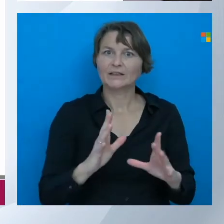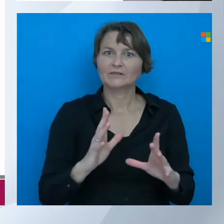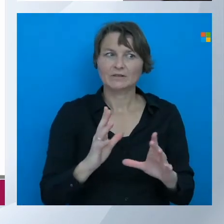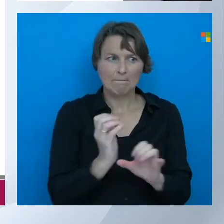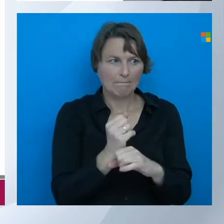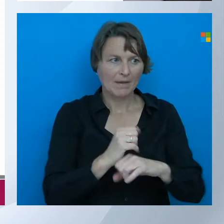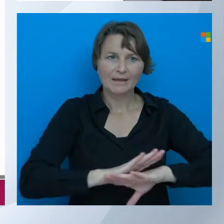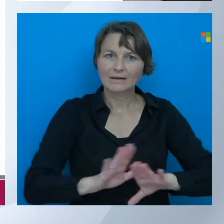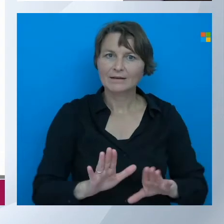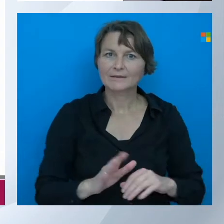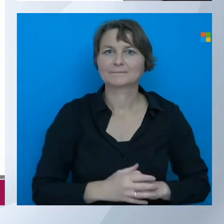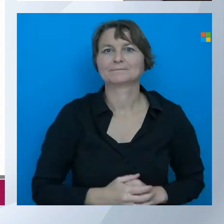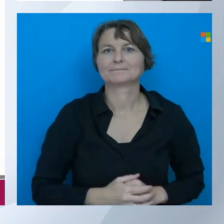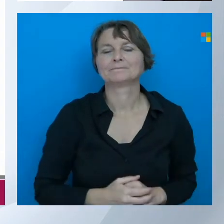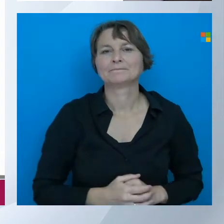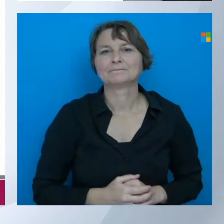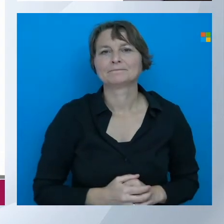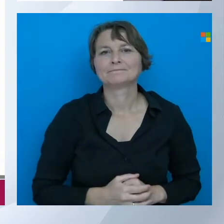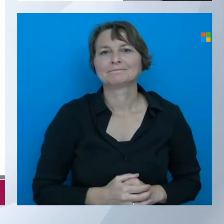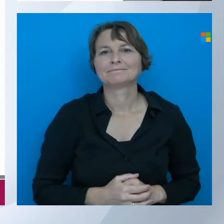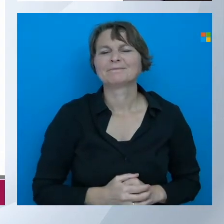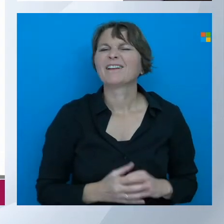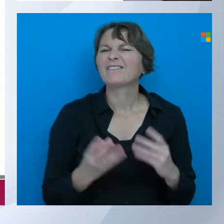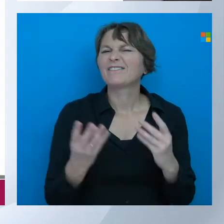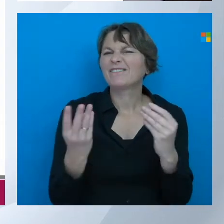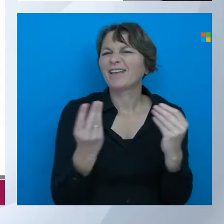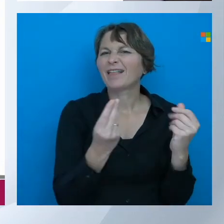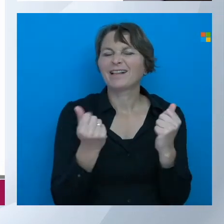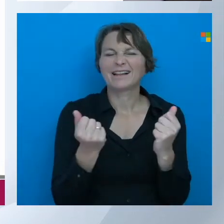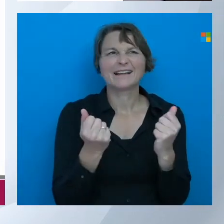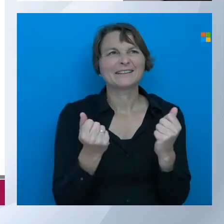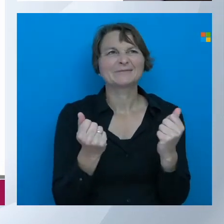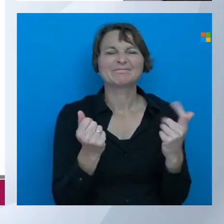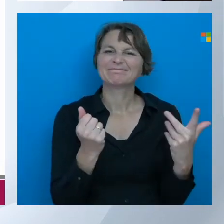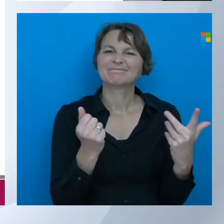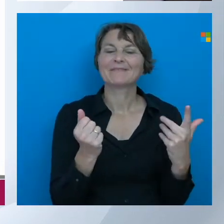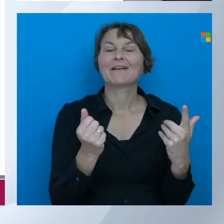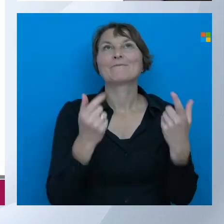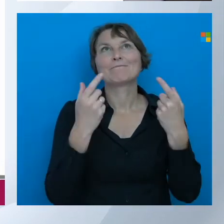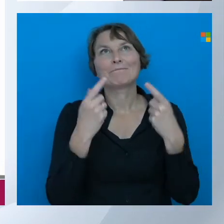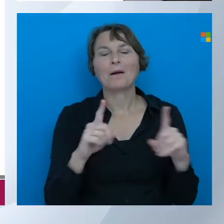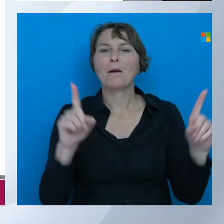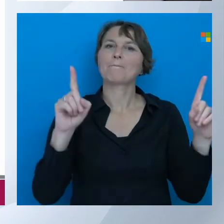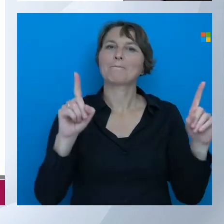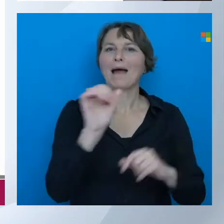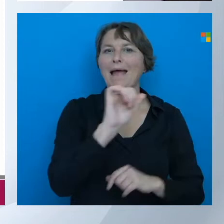This felt like I finally got my Azure automation up and running.